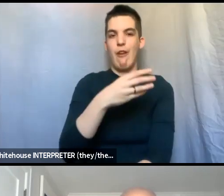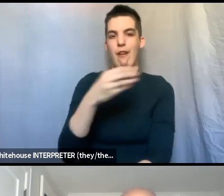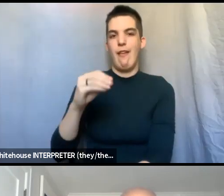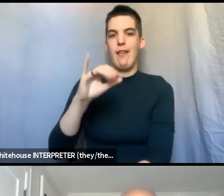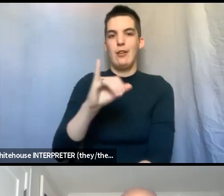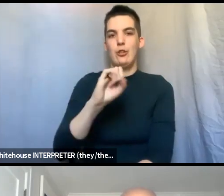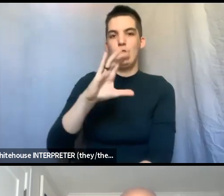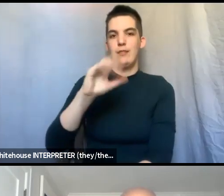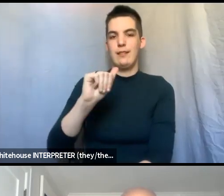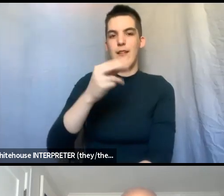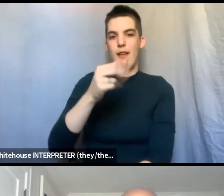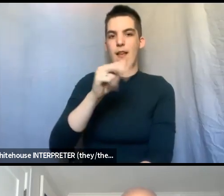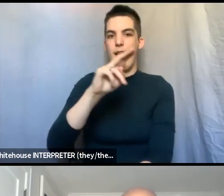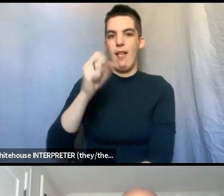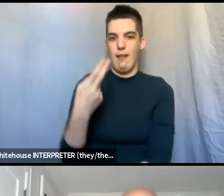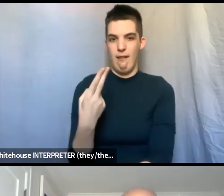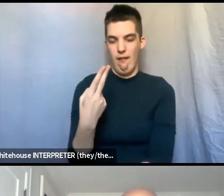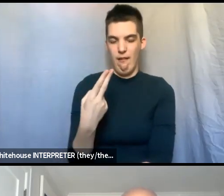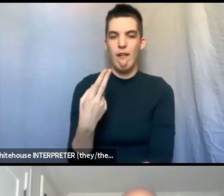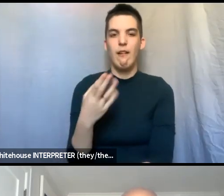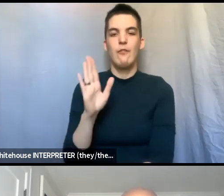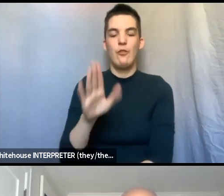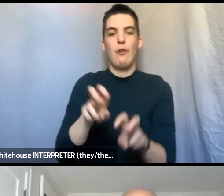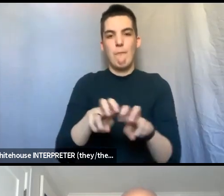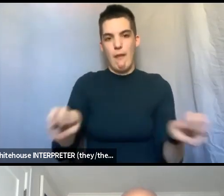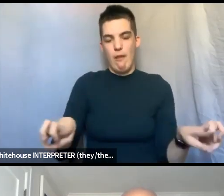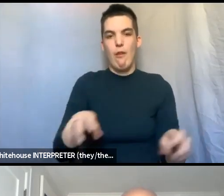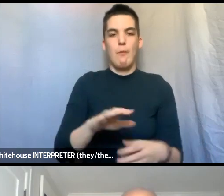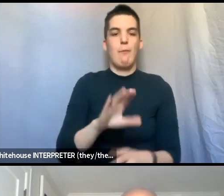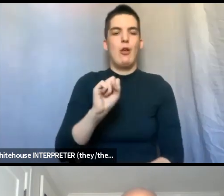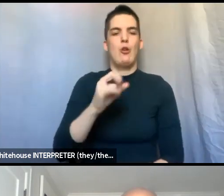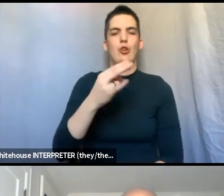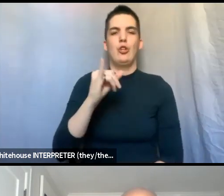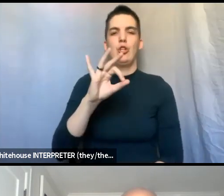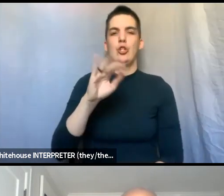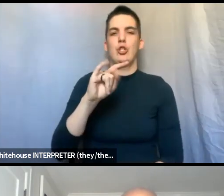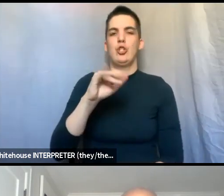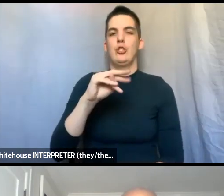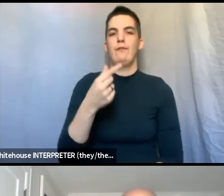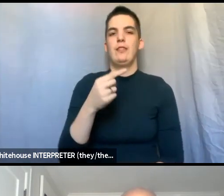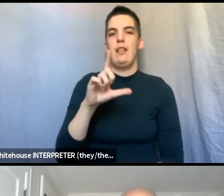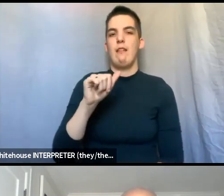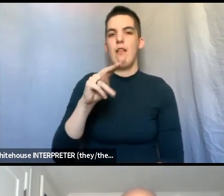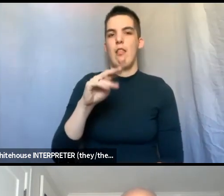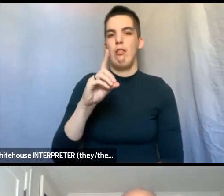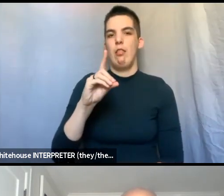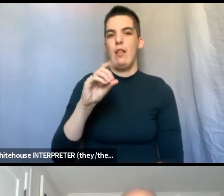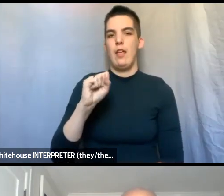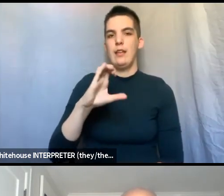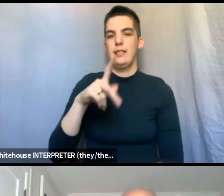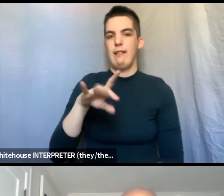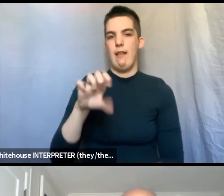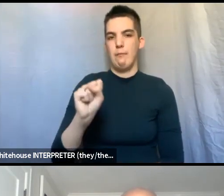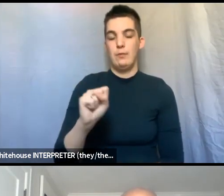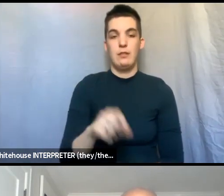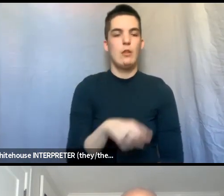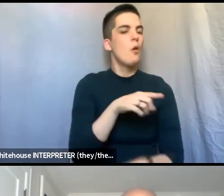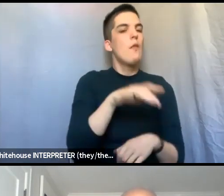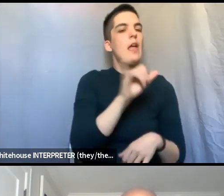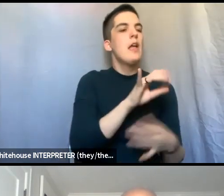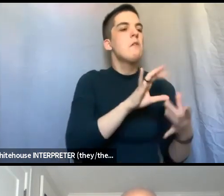Shifting Landscapes. And we talk a lot about a number of things that Ann and Sheldon just tapped on. For example, later on in the week, we're having